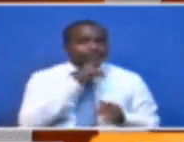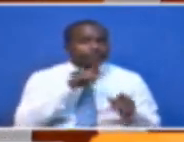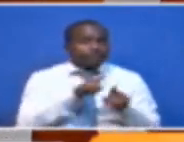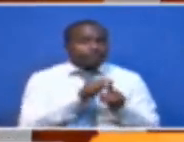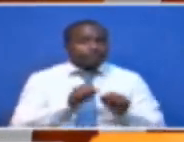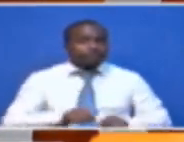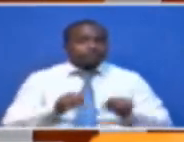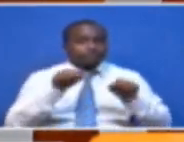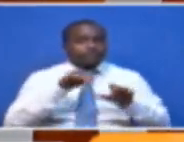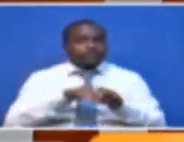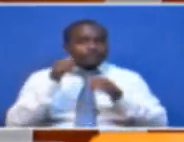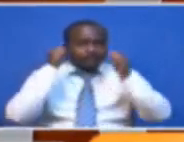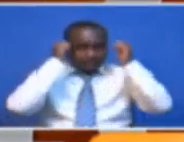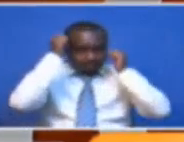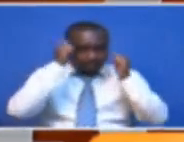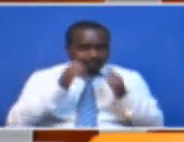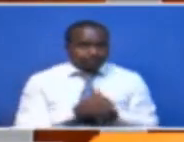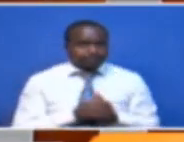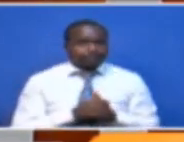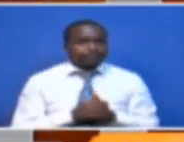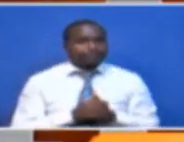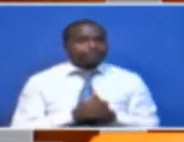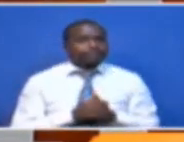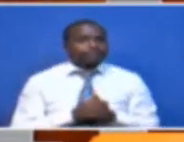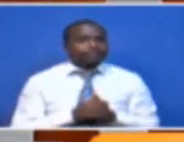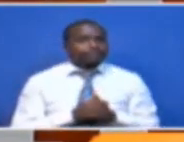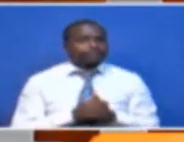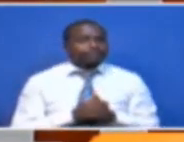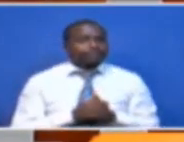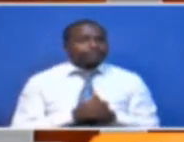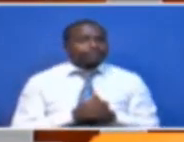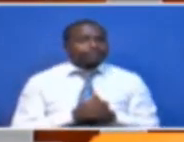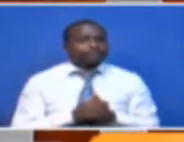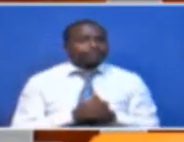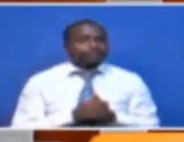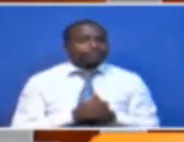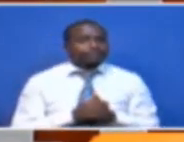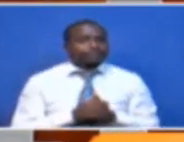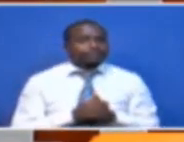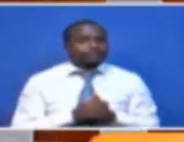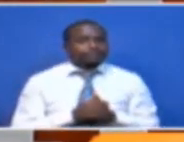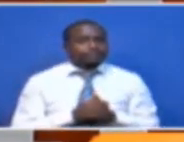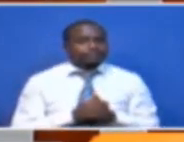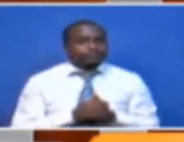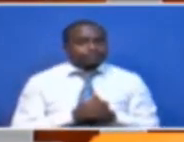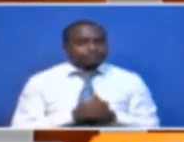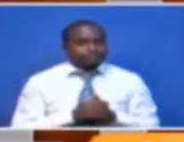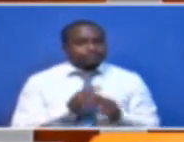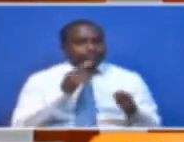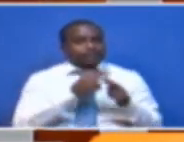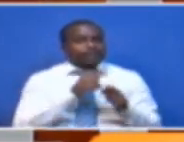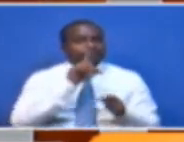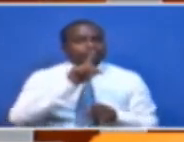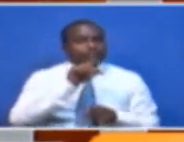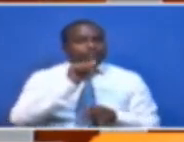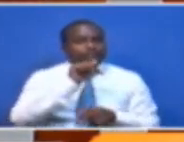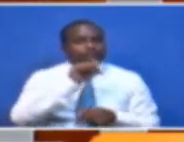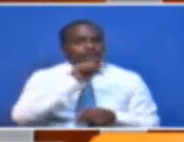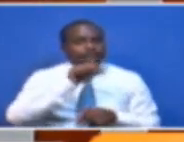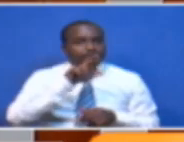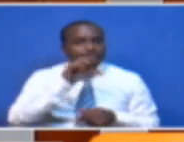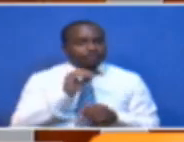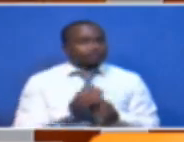Correct. Lazarus. Lazarus. Well, popularly known as Lazaro. Sumbeiwo. Yes. He was a